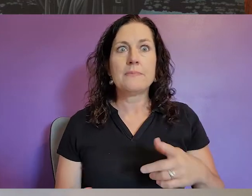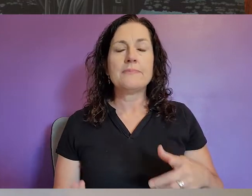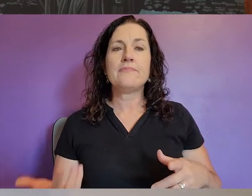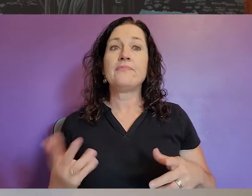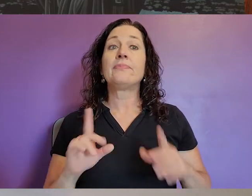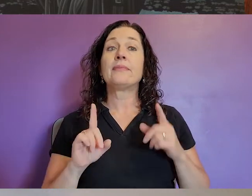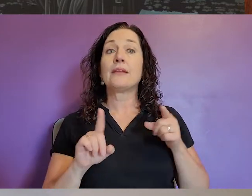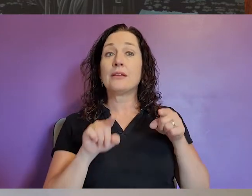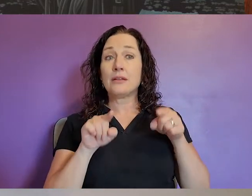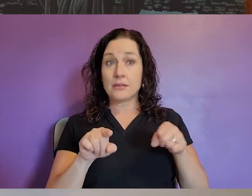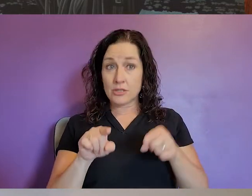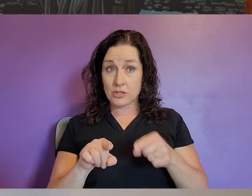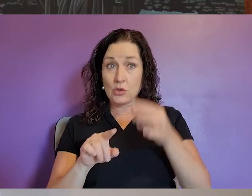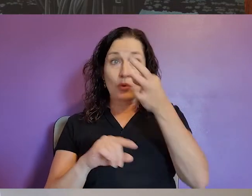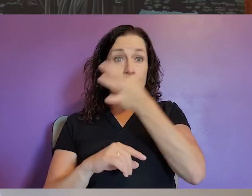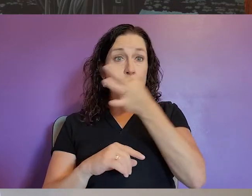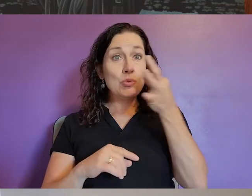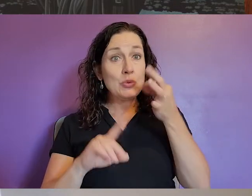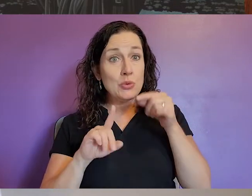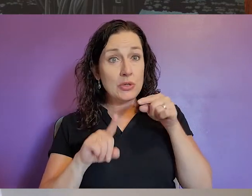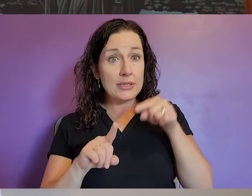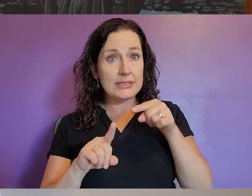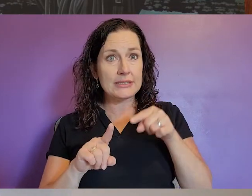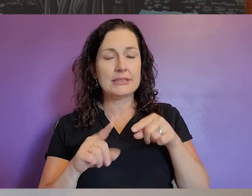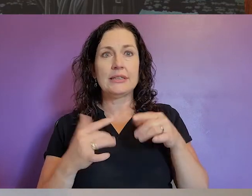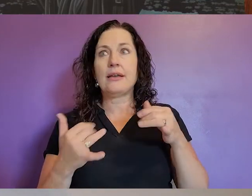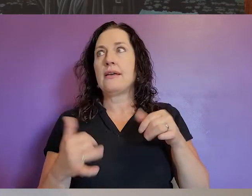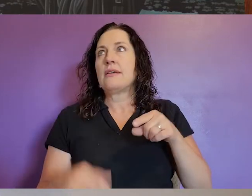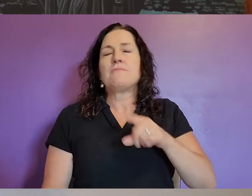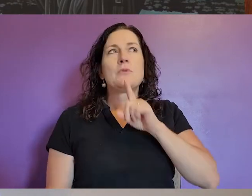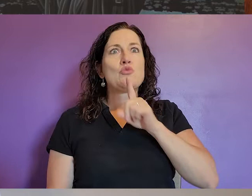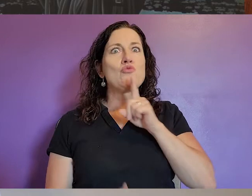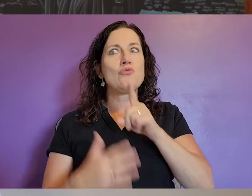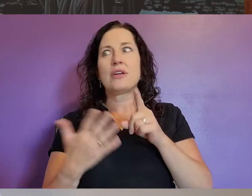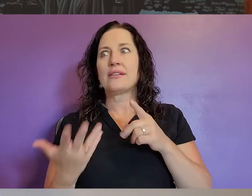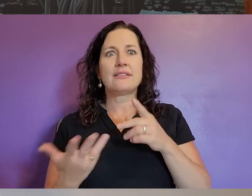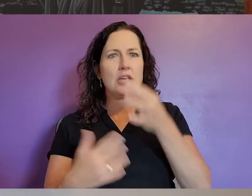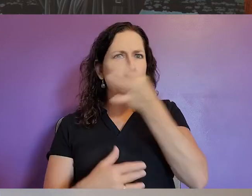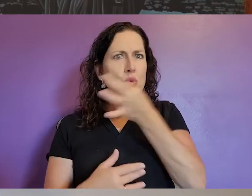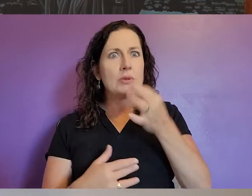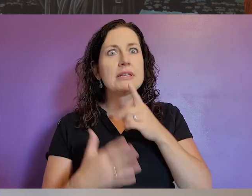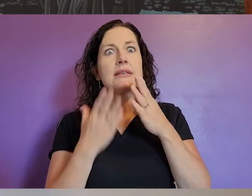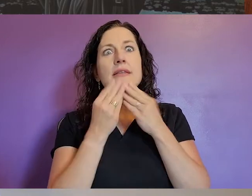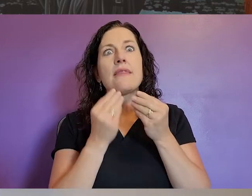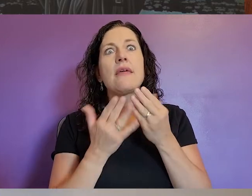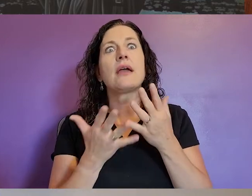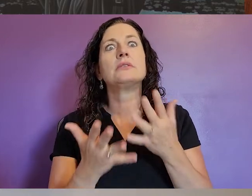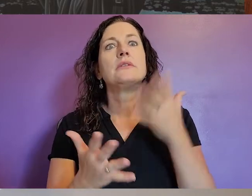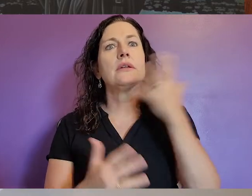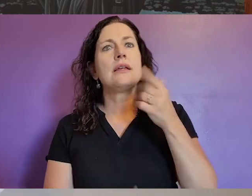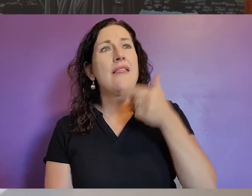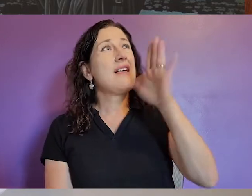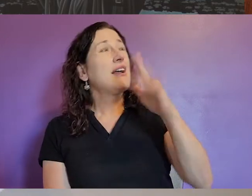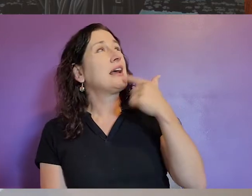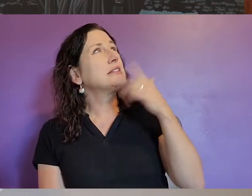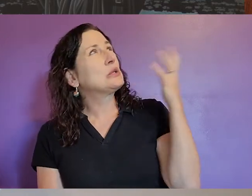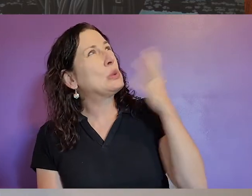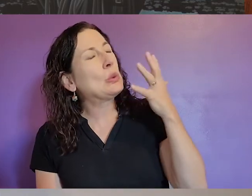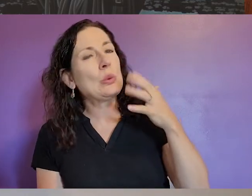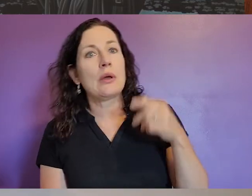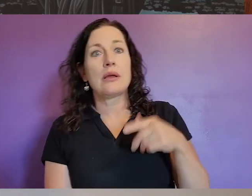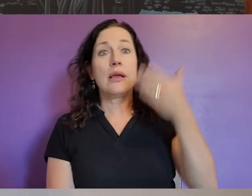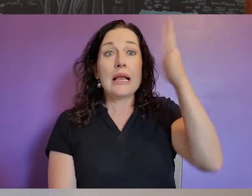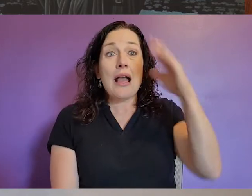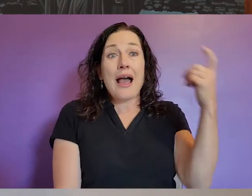And so the Eucharist, we celebrate this thanksgiving that God gives us a way to